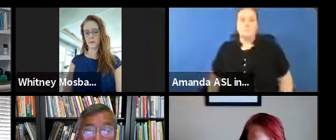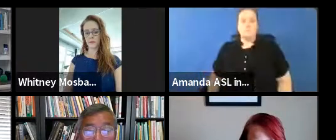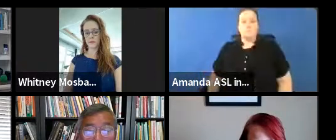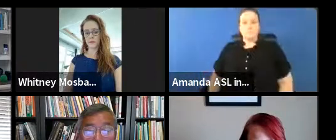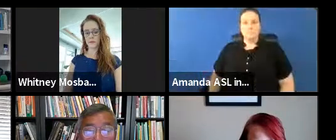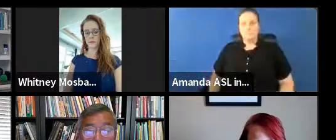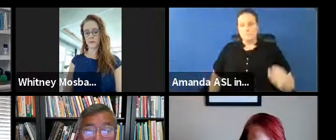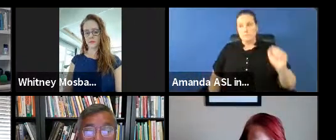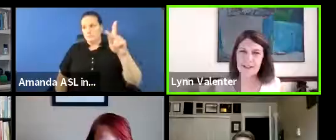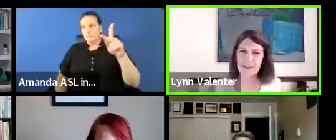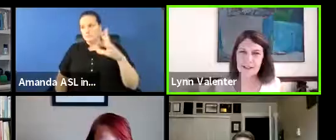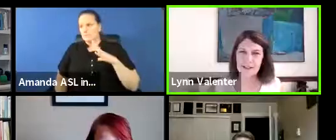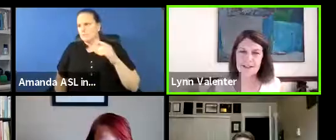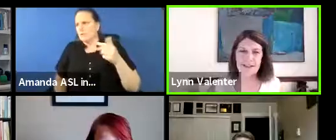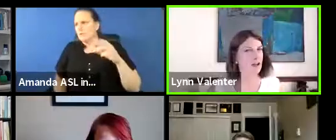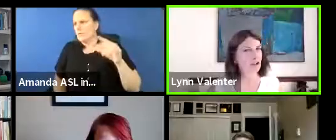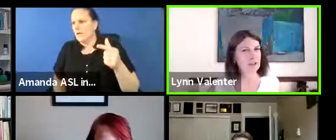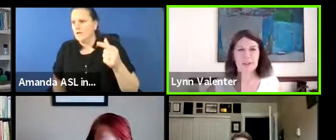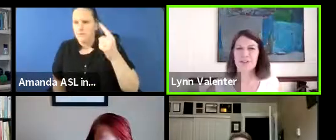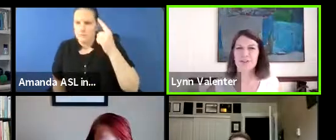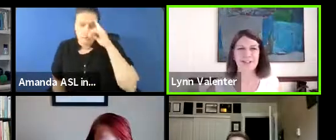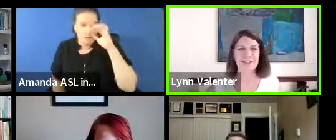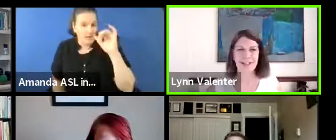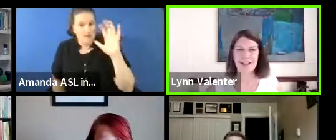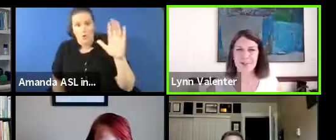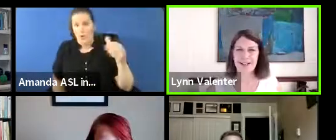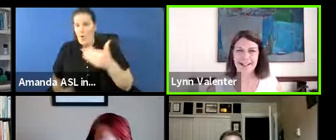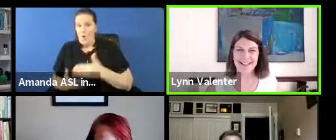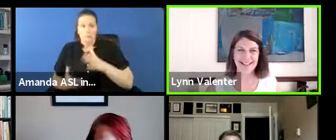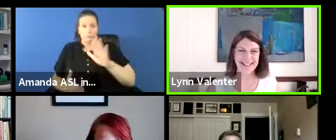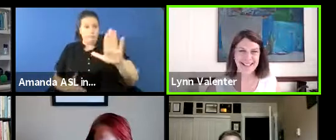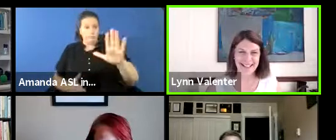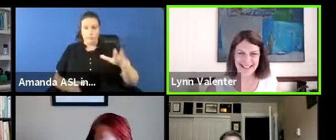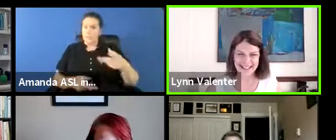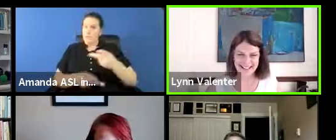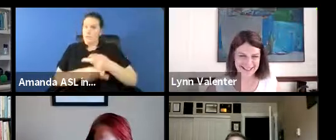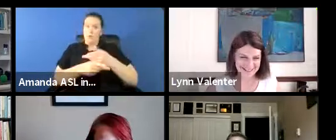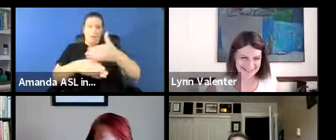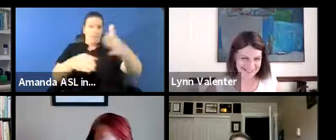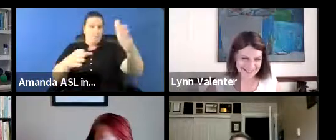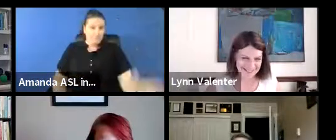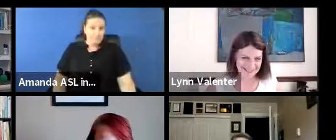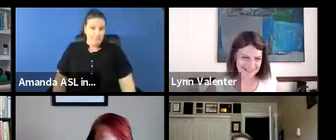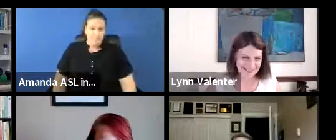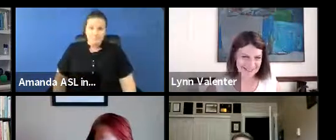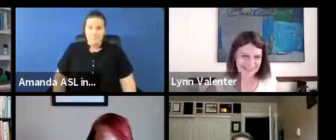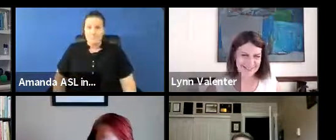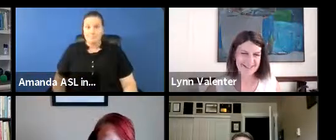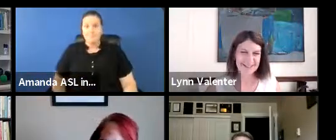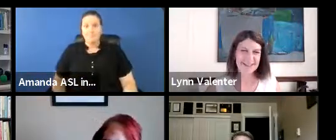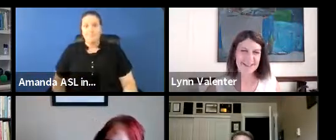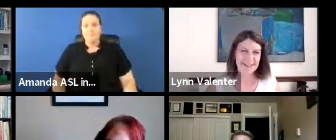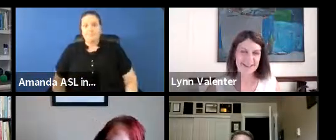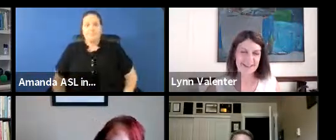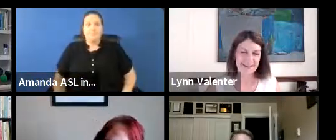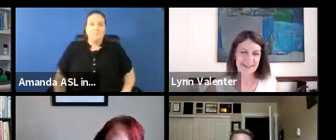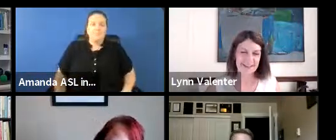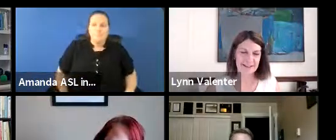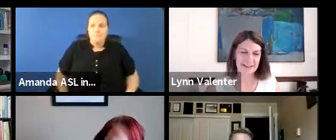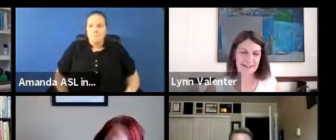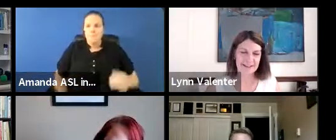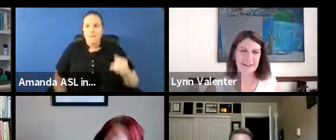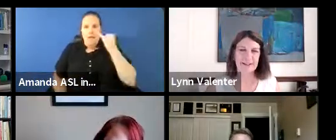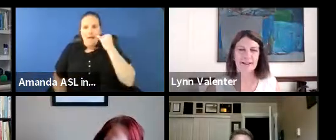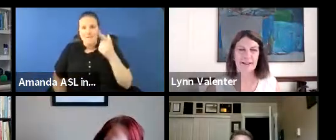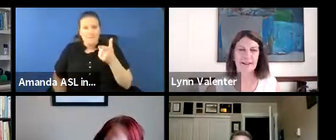Okay, Greg, I think it's all you, so take it away. So if any